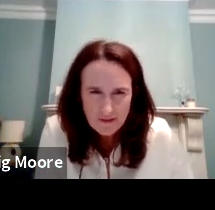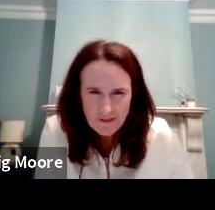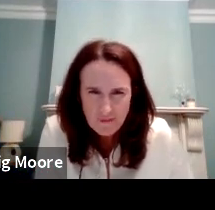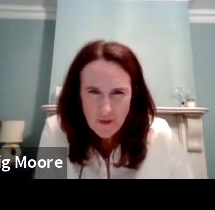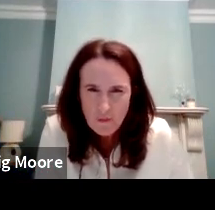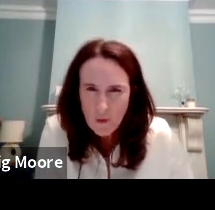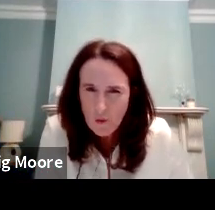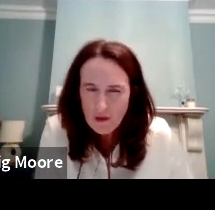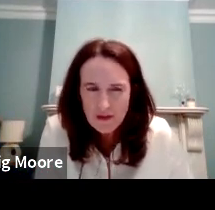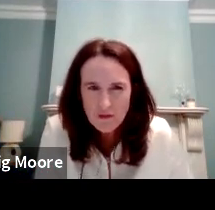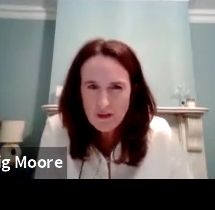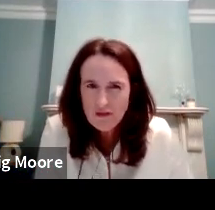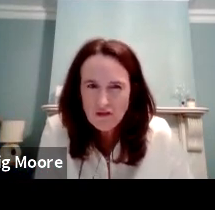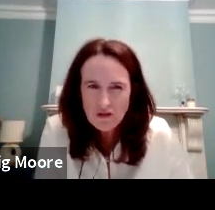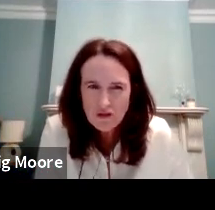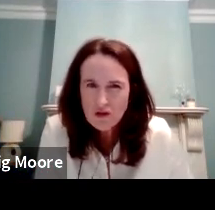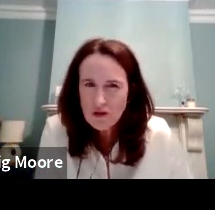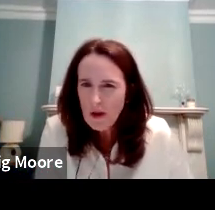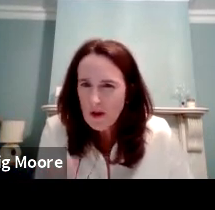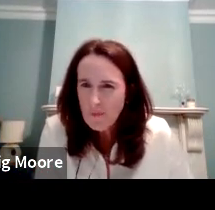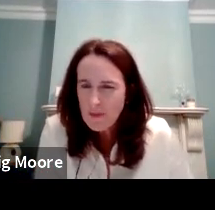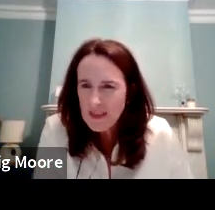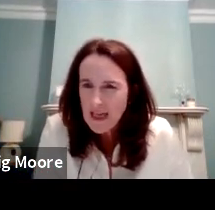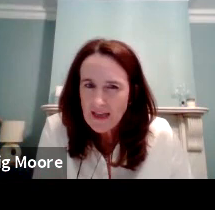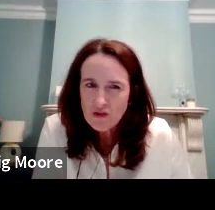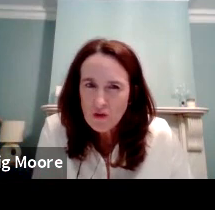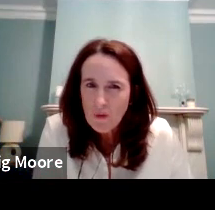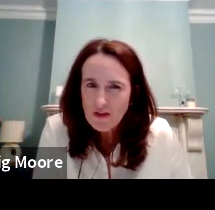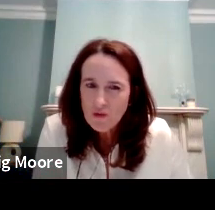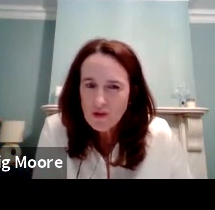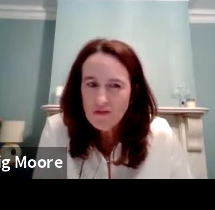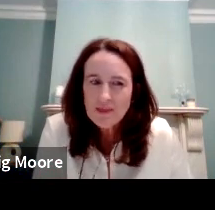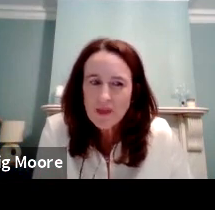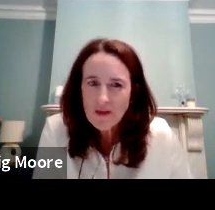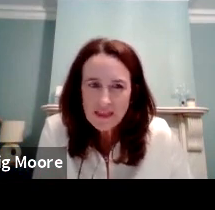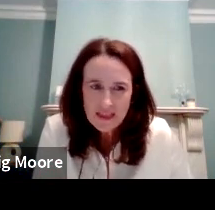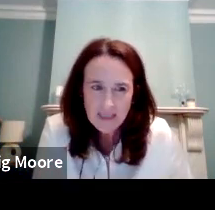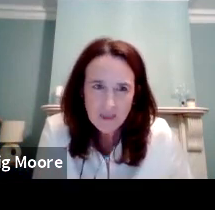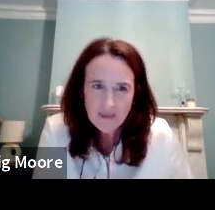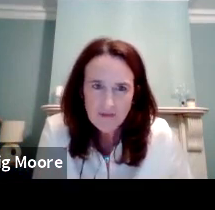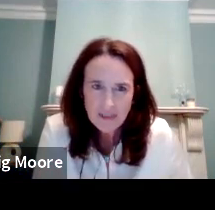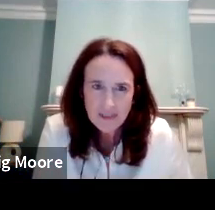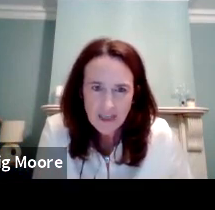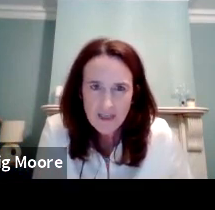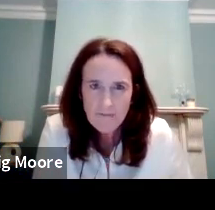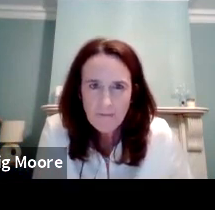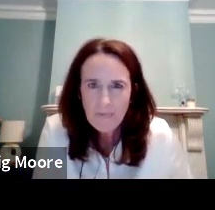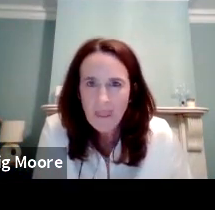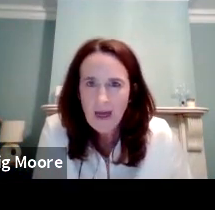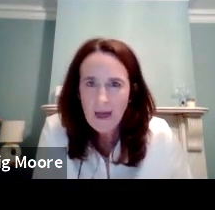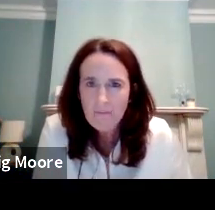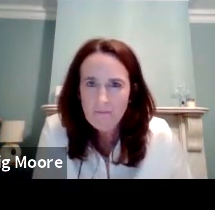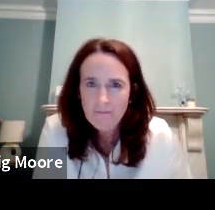you can, with the poll, if you can just maybe say yes or no, whether you would have experienced the symptoms of anxiety.